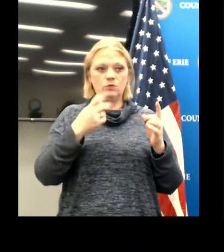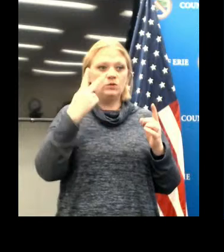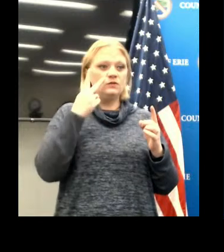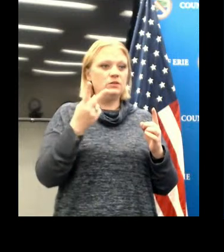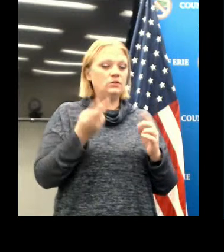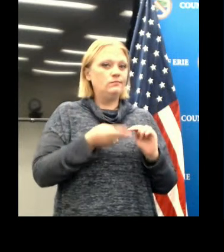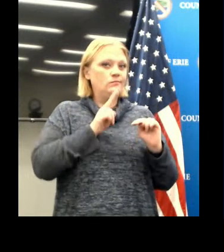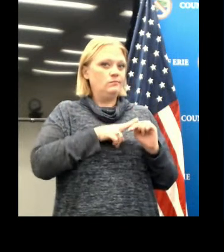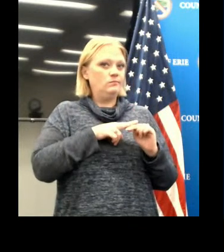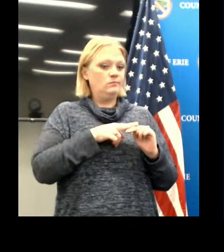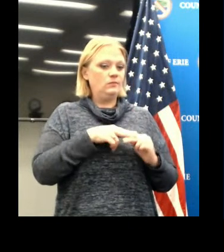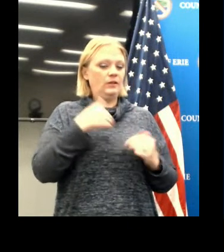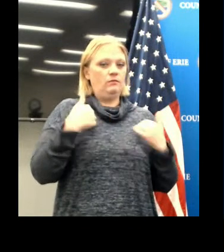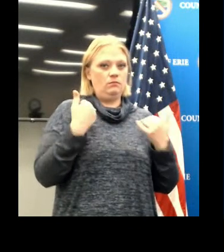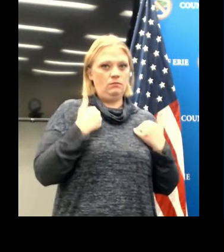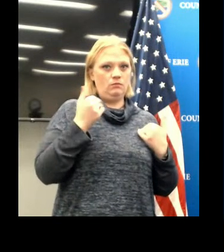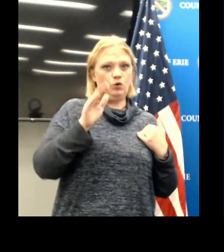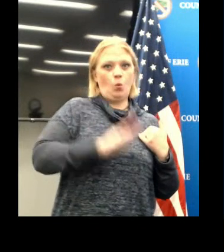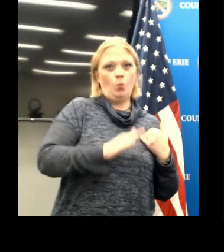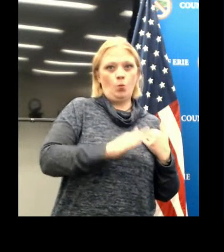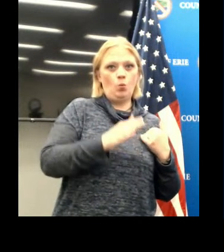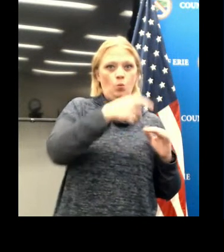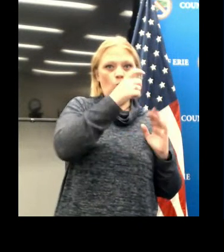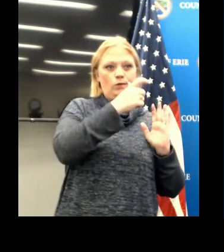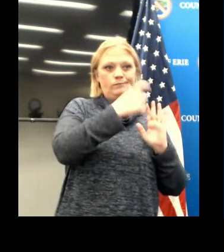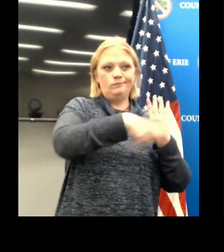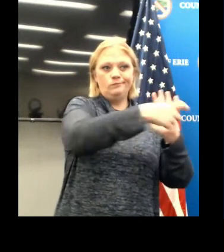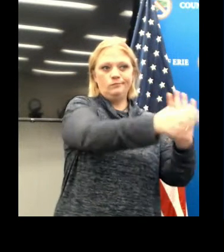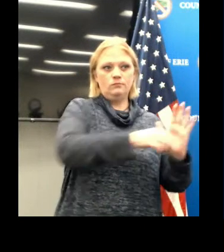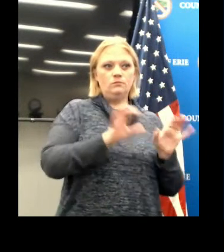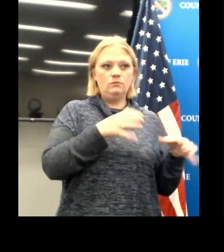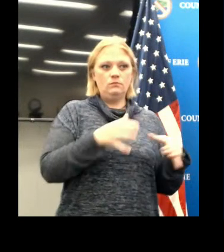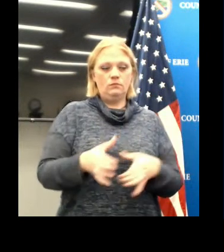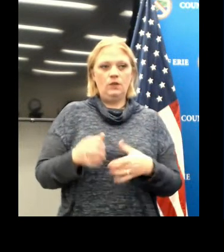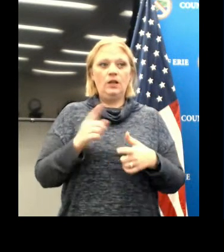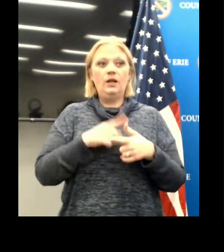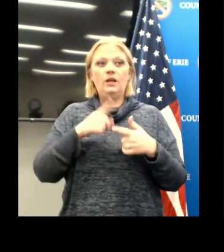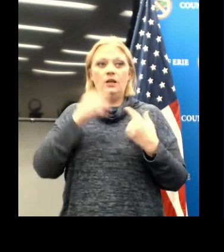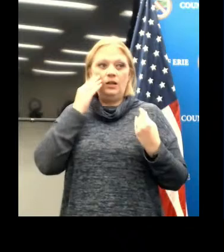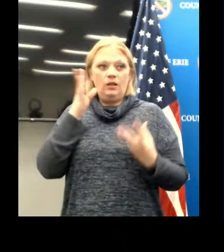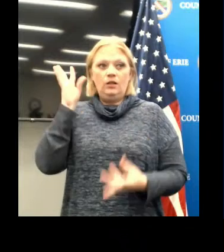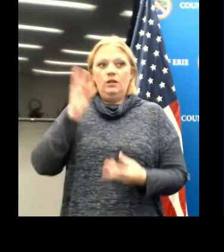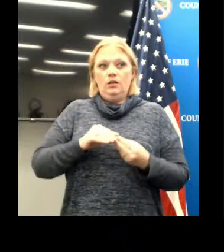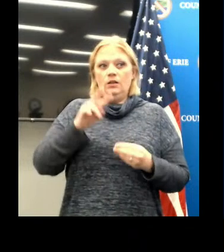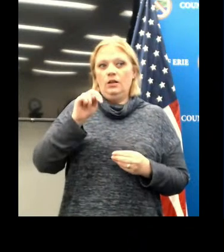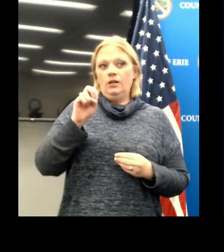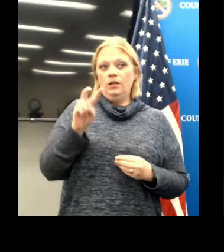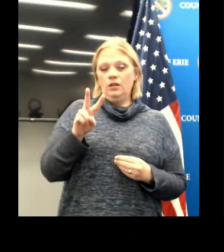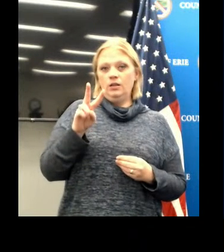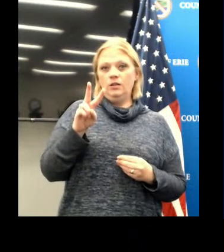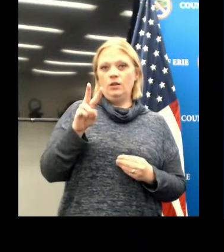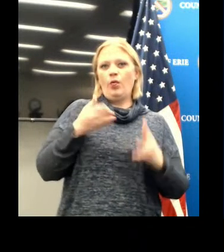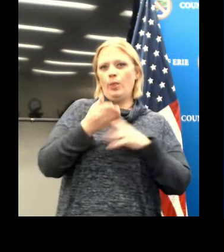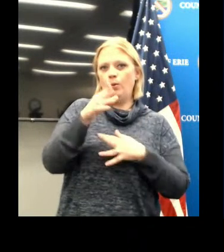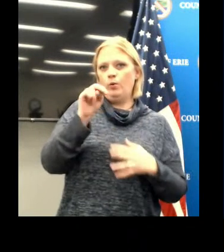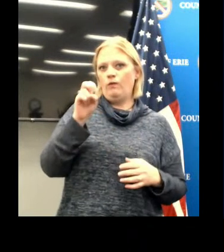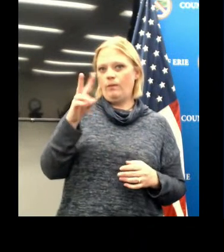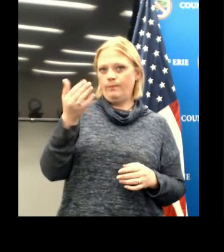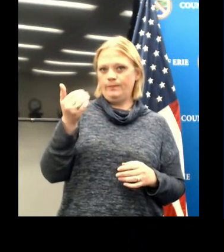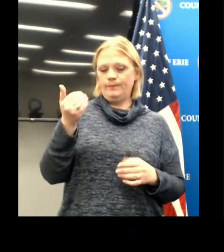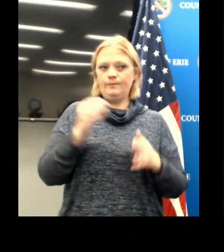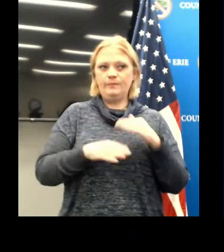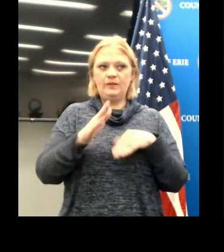growth in the smaller categories, the lower categories. And then the mortality data, the totals for November 15th, based